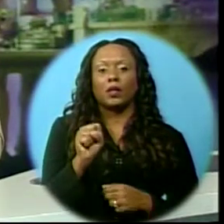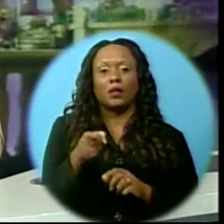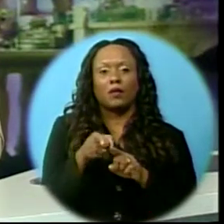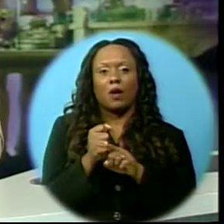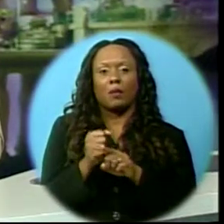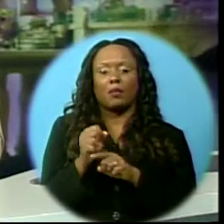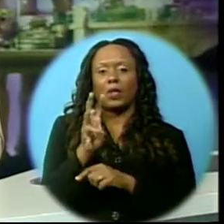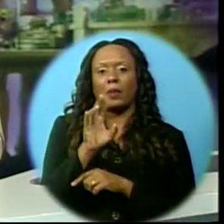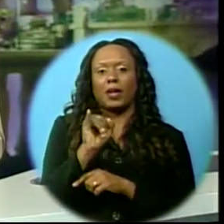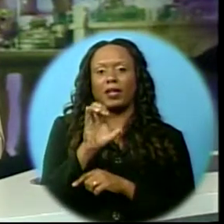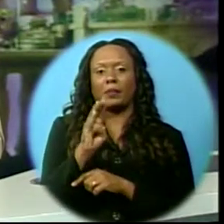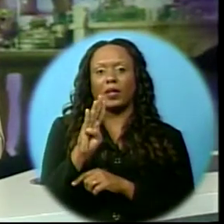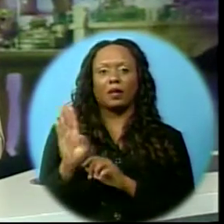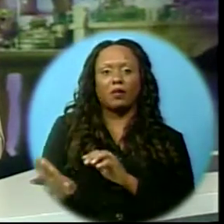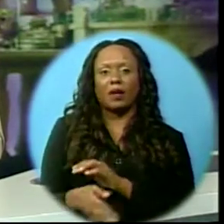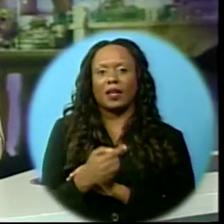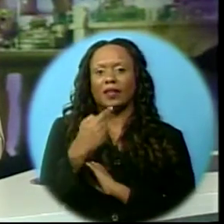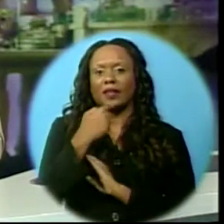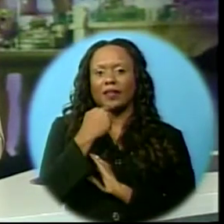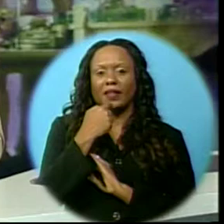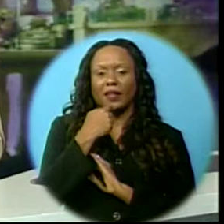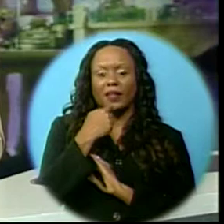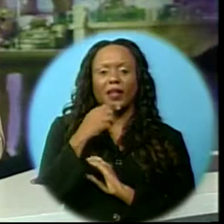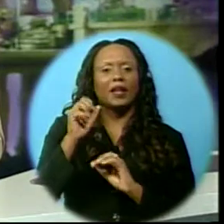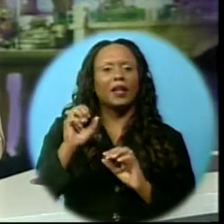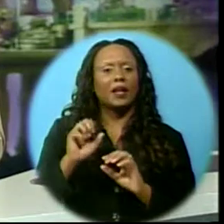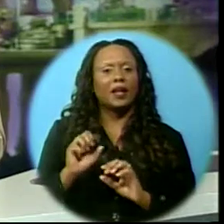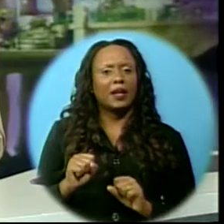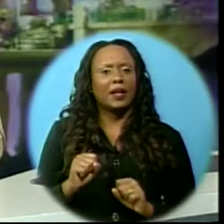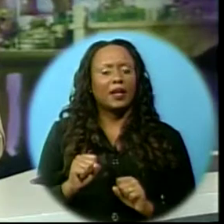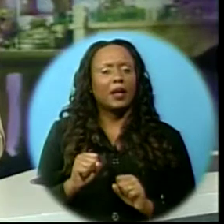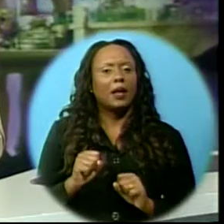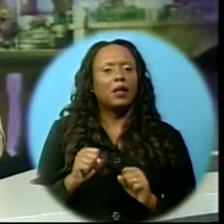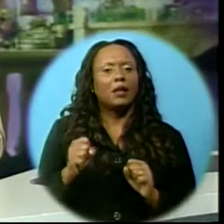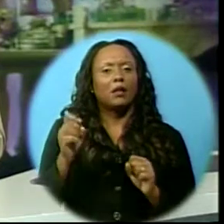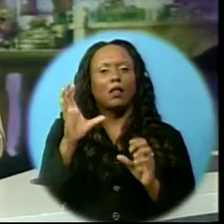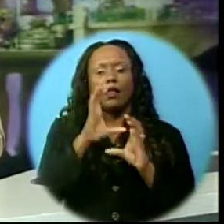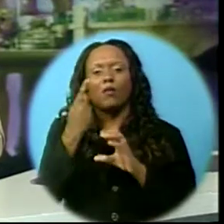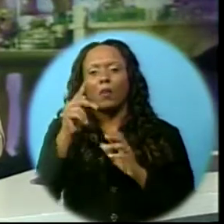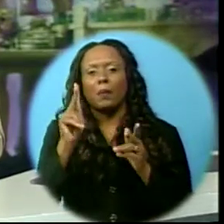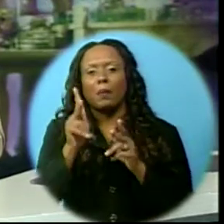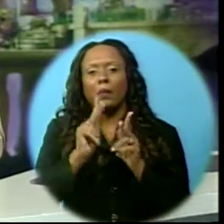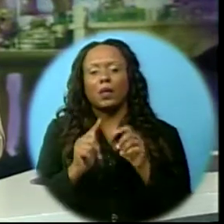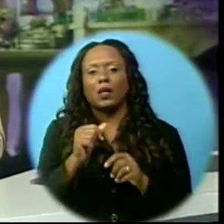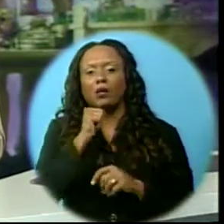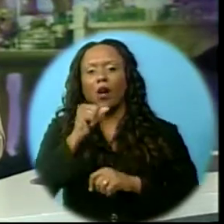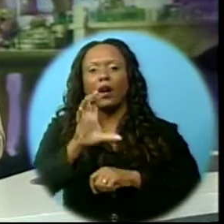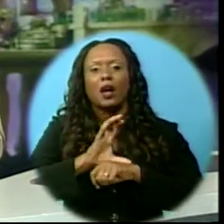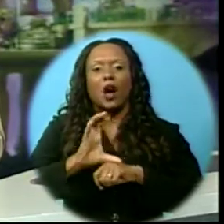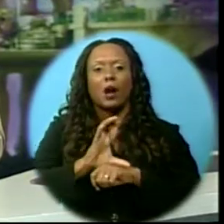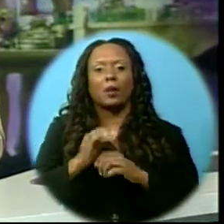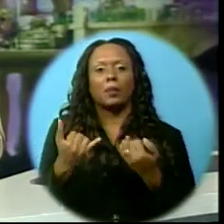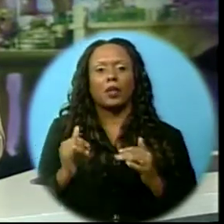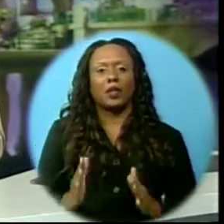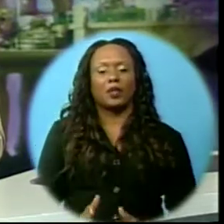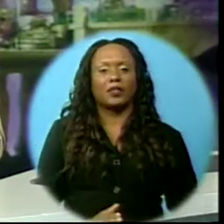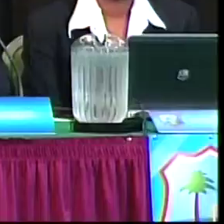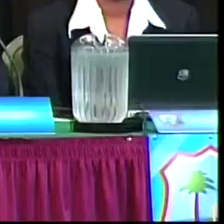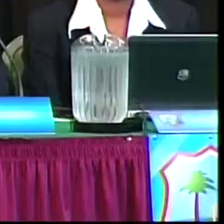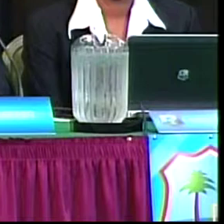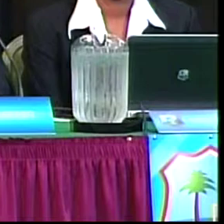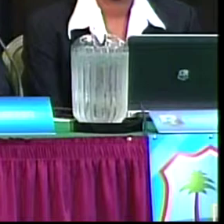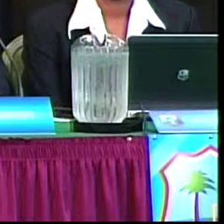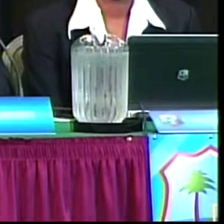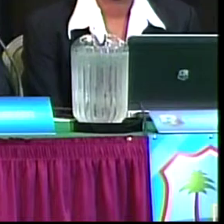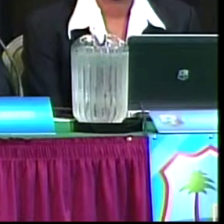WICB cricket operations says franchises can actually look outside of the region for players. It can still